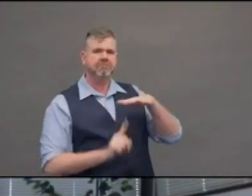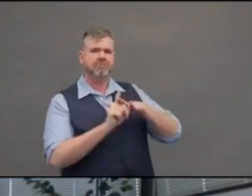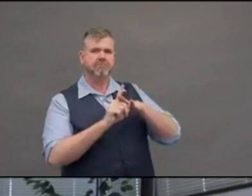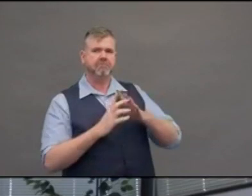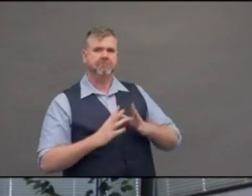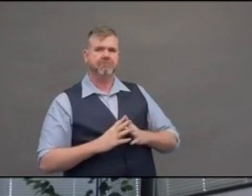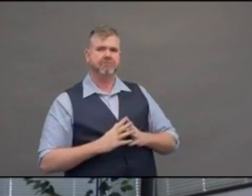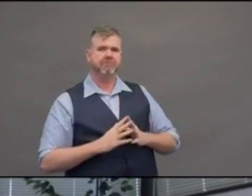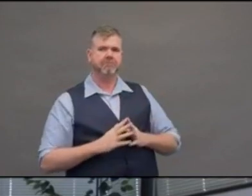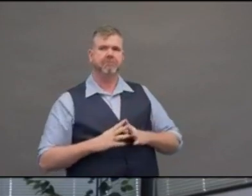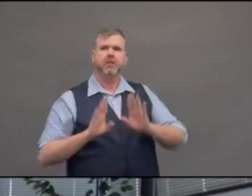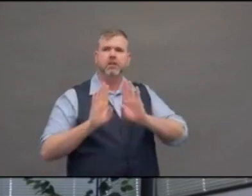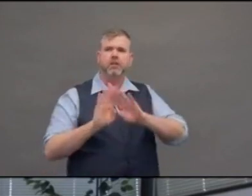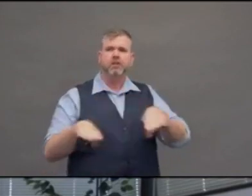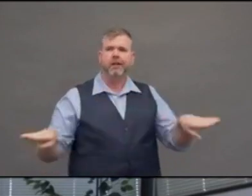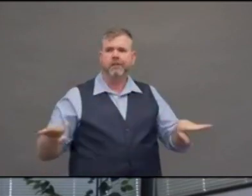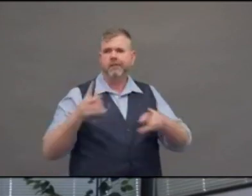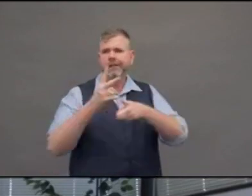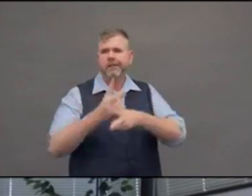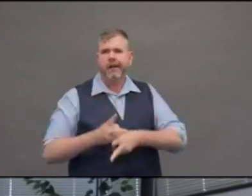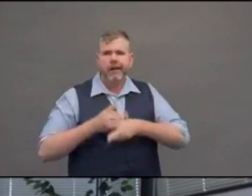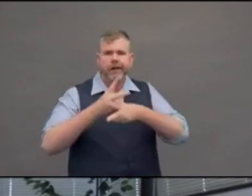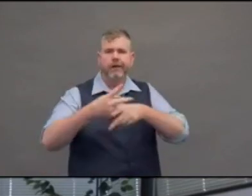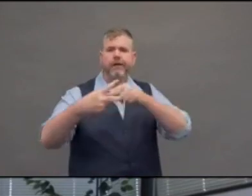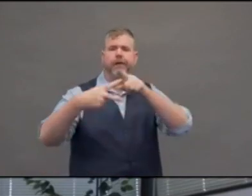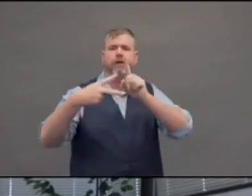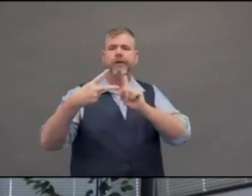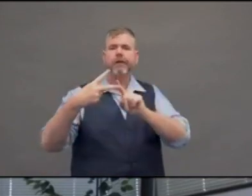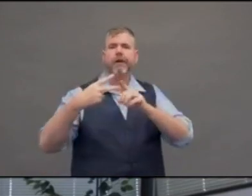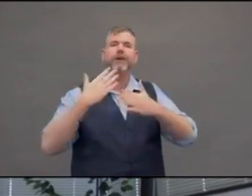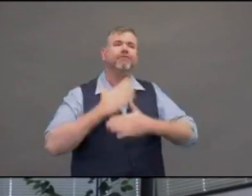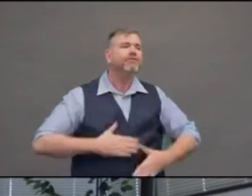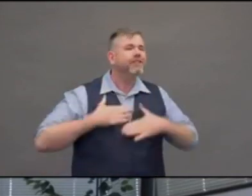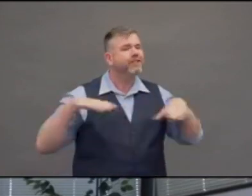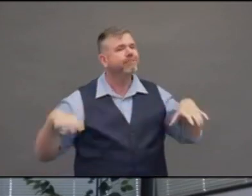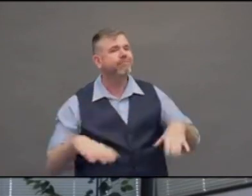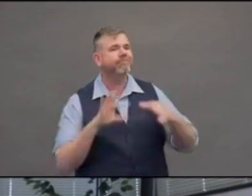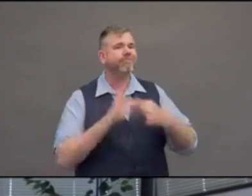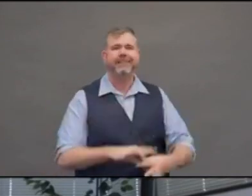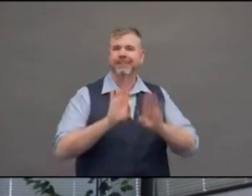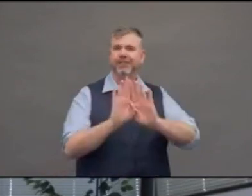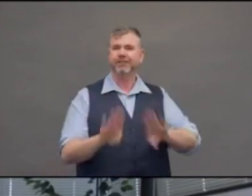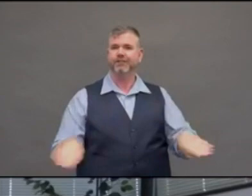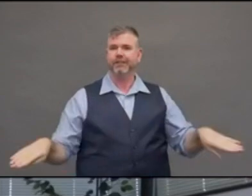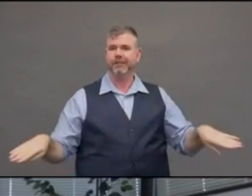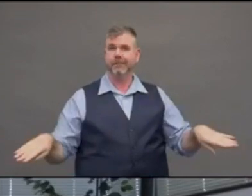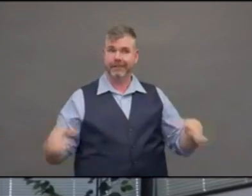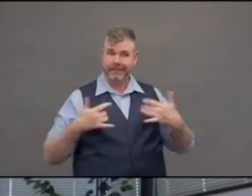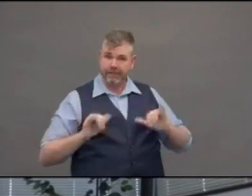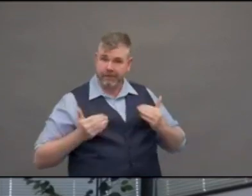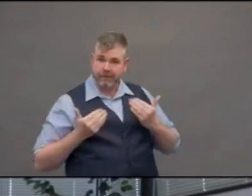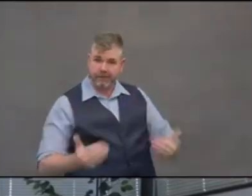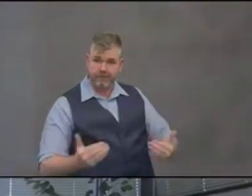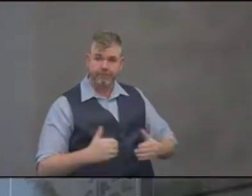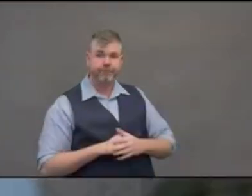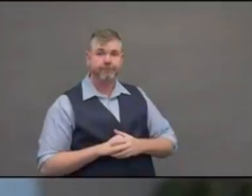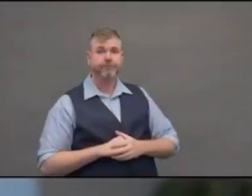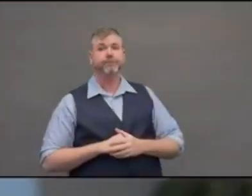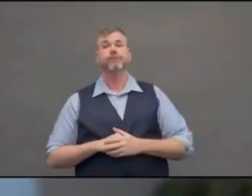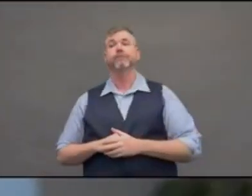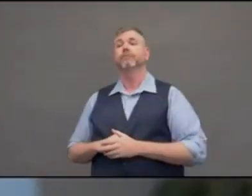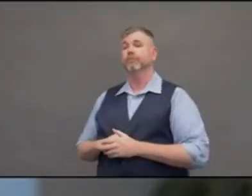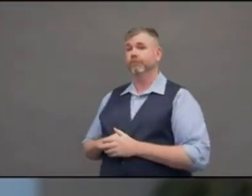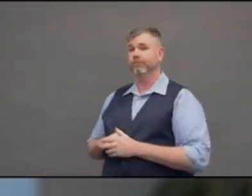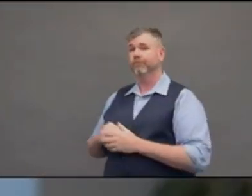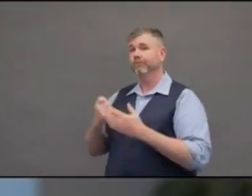kids. Can you talk about those? Sure. So under the state order as well as the local orders, child care